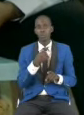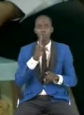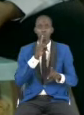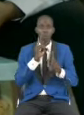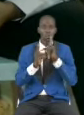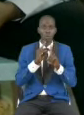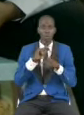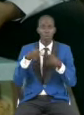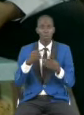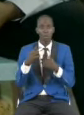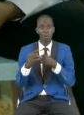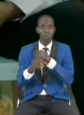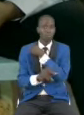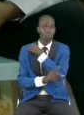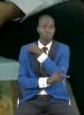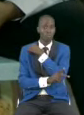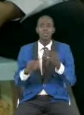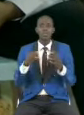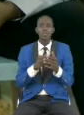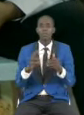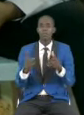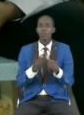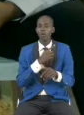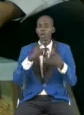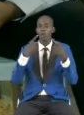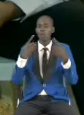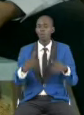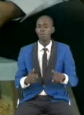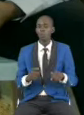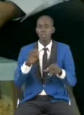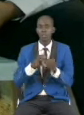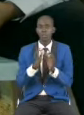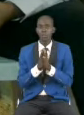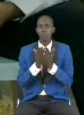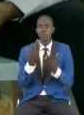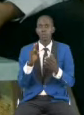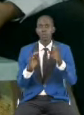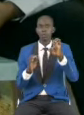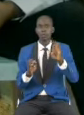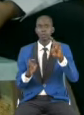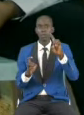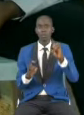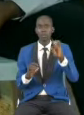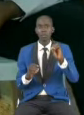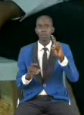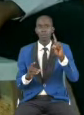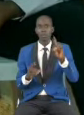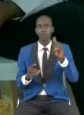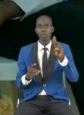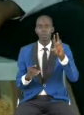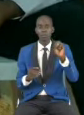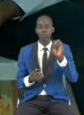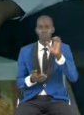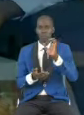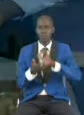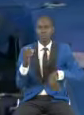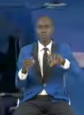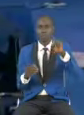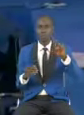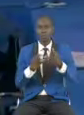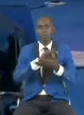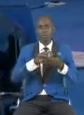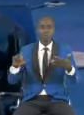Passover, it first took place in Exodus. Exodus chapter 12, reading from